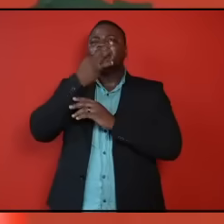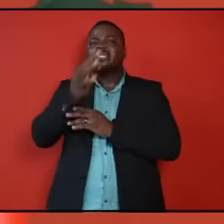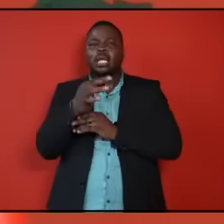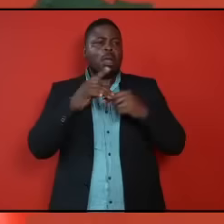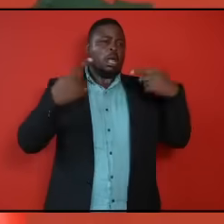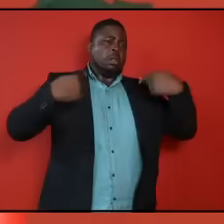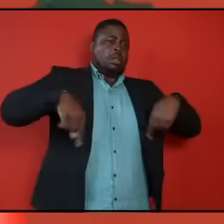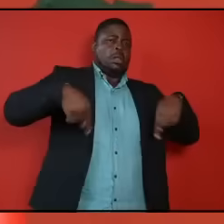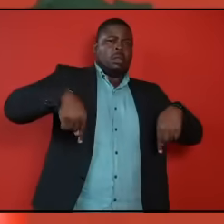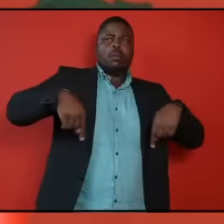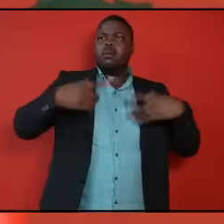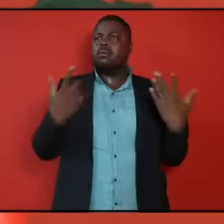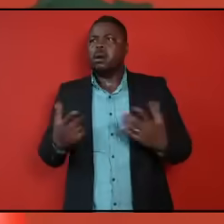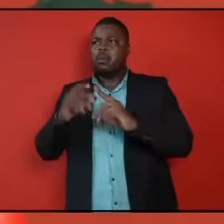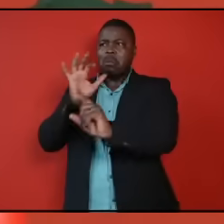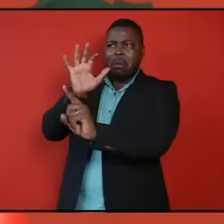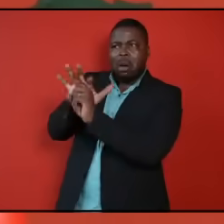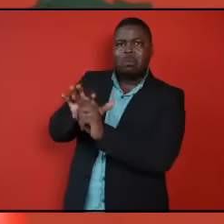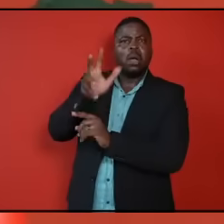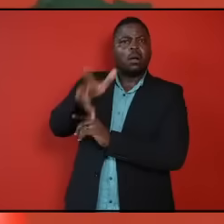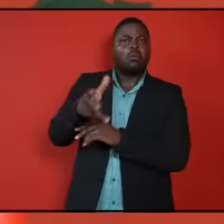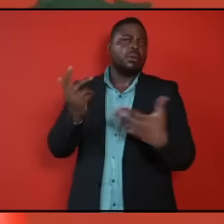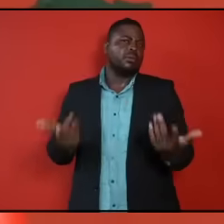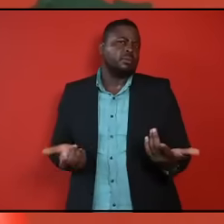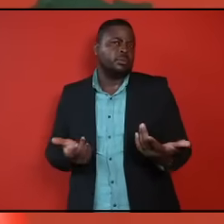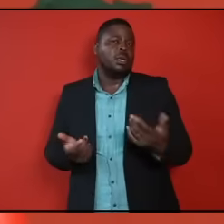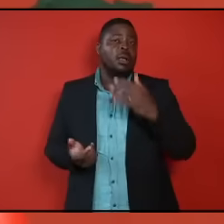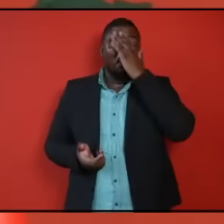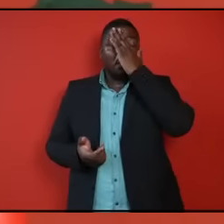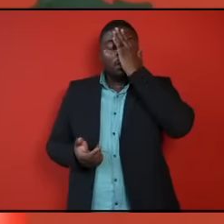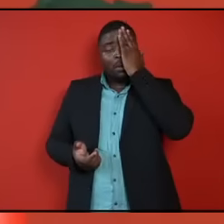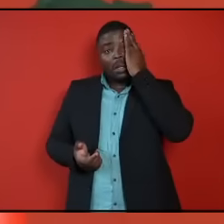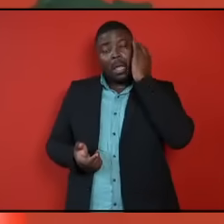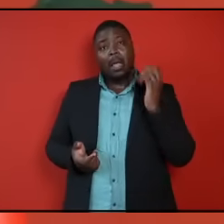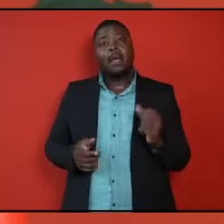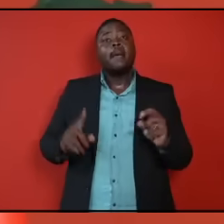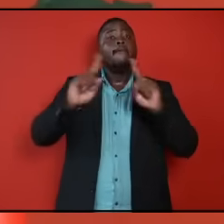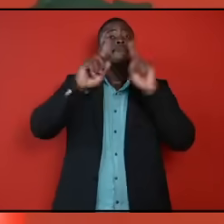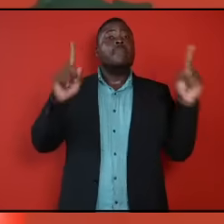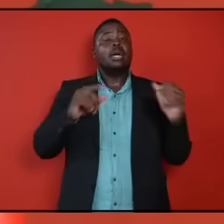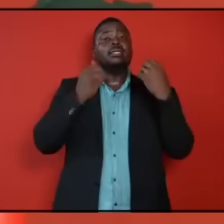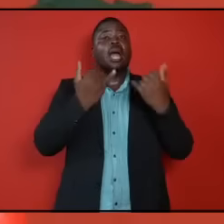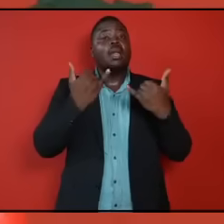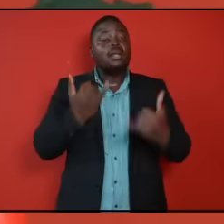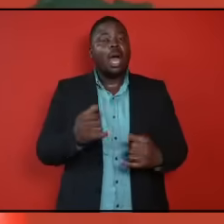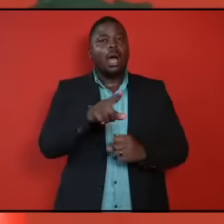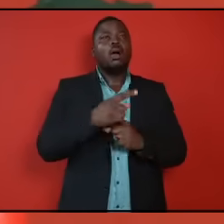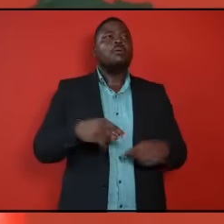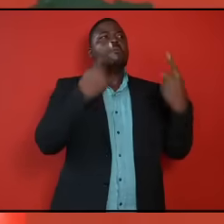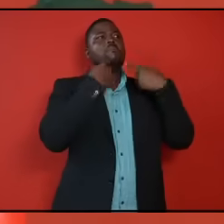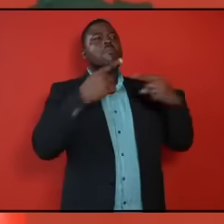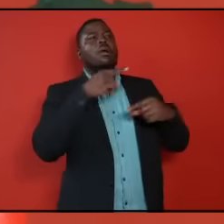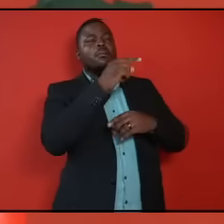fear of retaliation. Therefore, the sudden emergence of alleged threats at